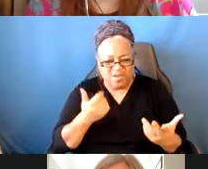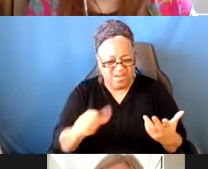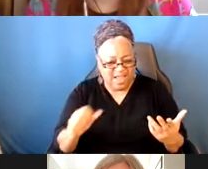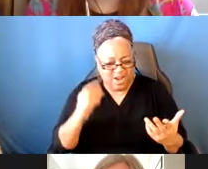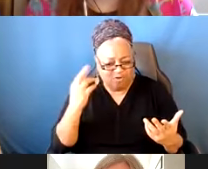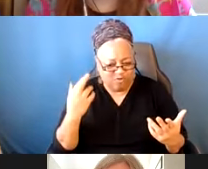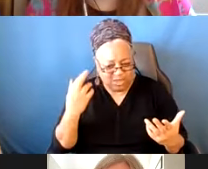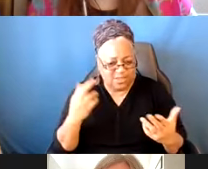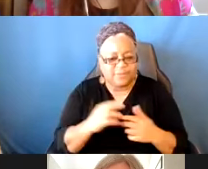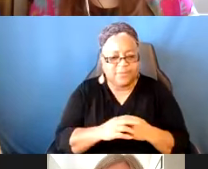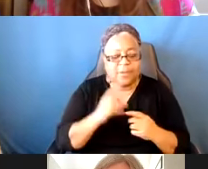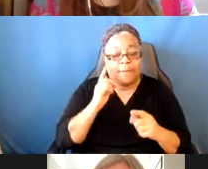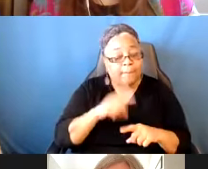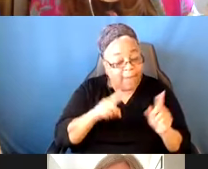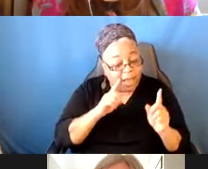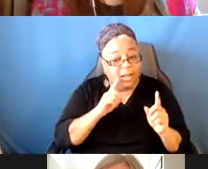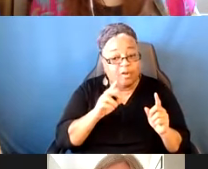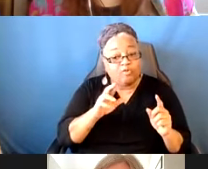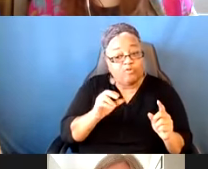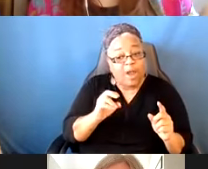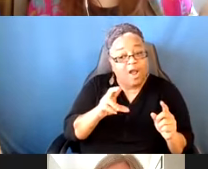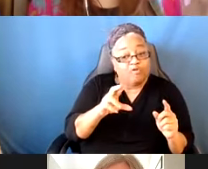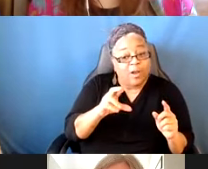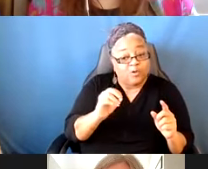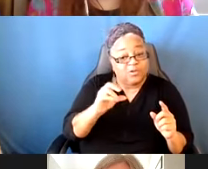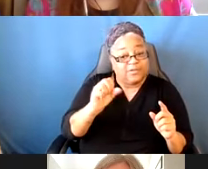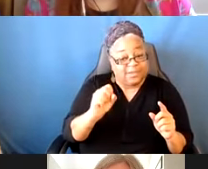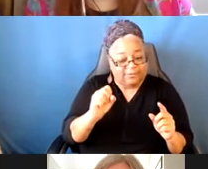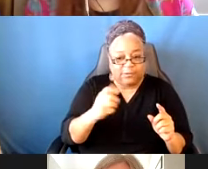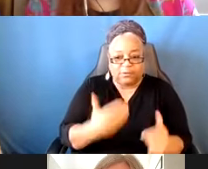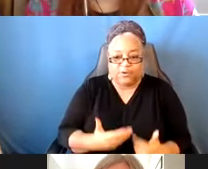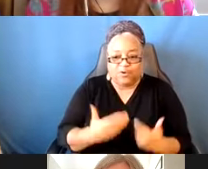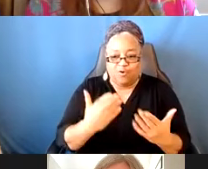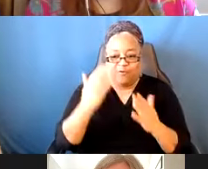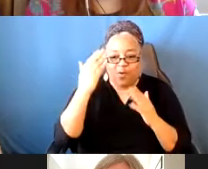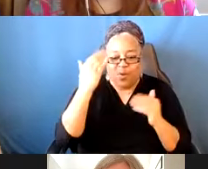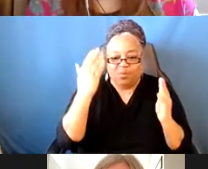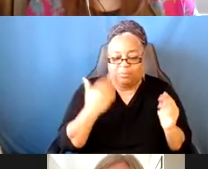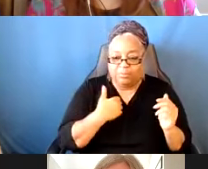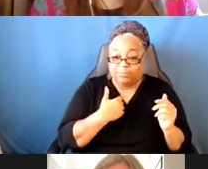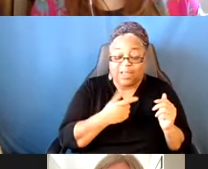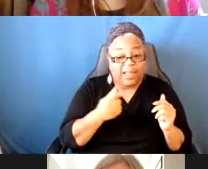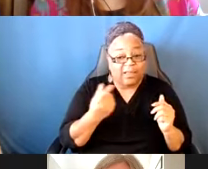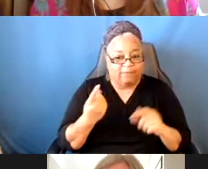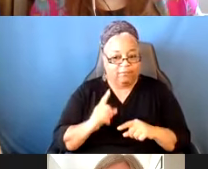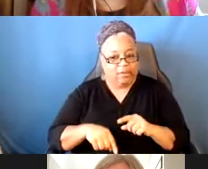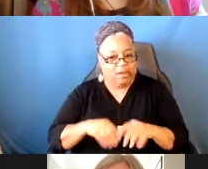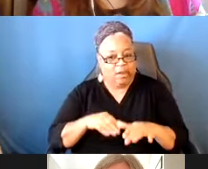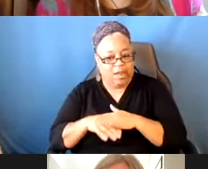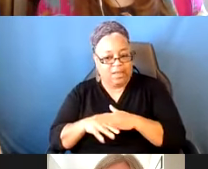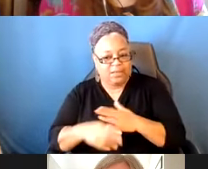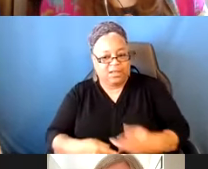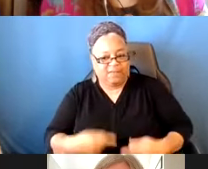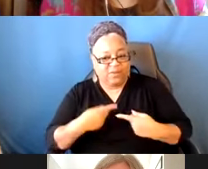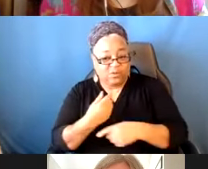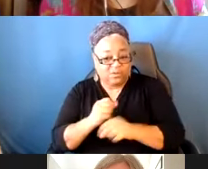survivors because they offer hope that even if they can't access physical safety, there are other